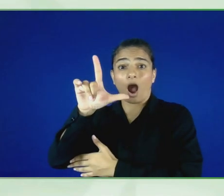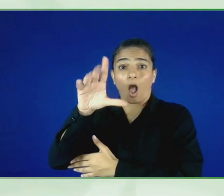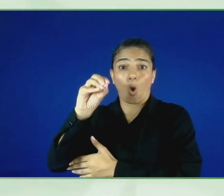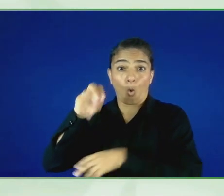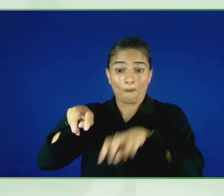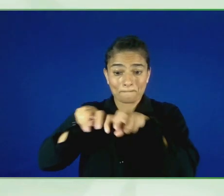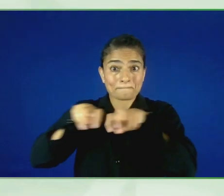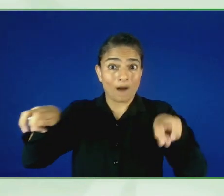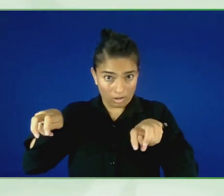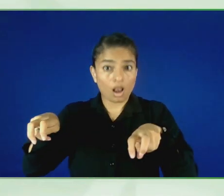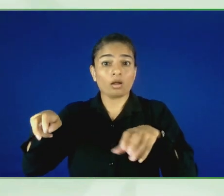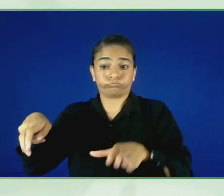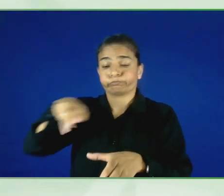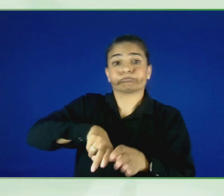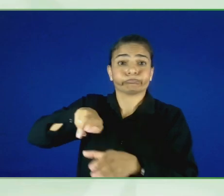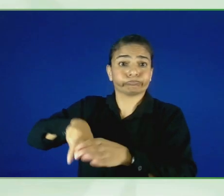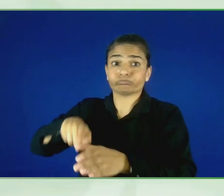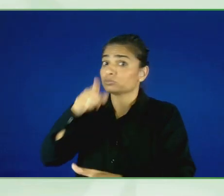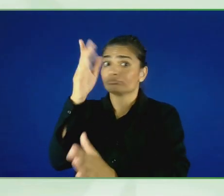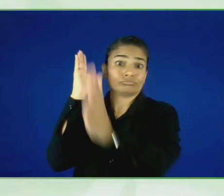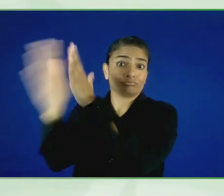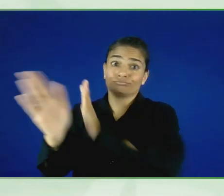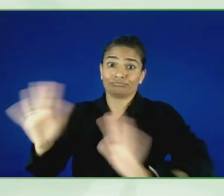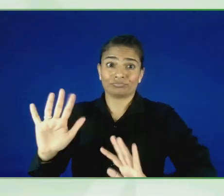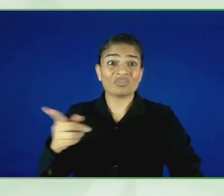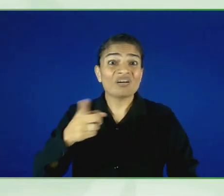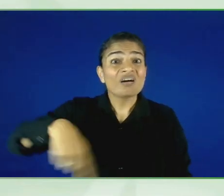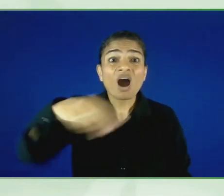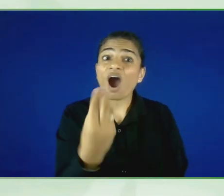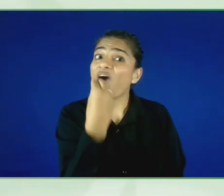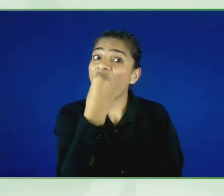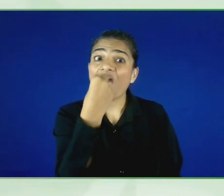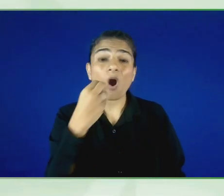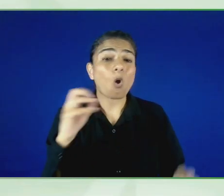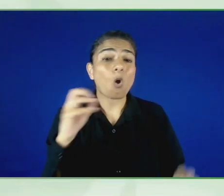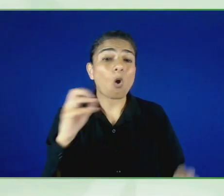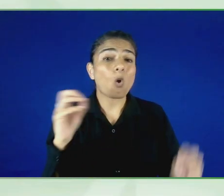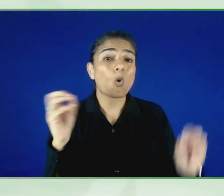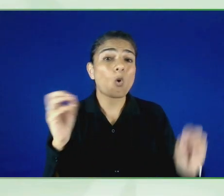Can we do selfie? Like, can people put their hands?